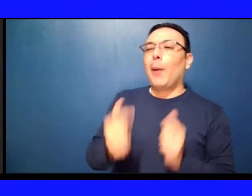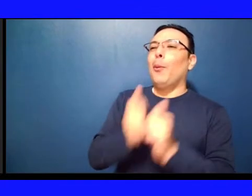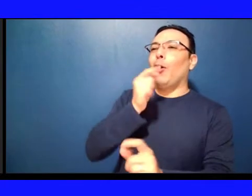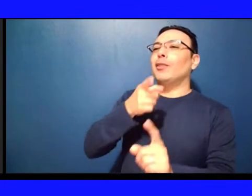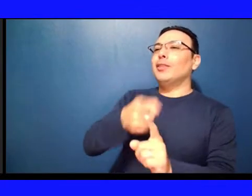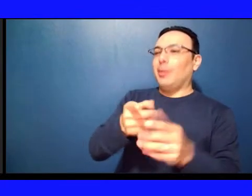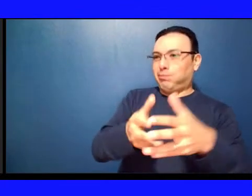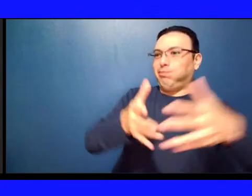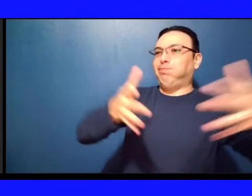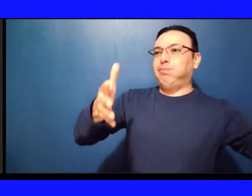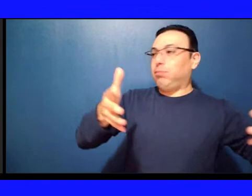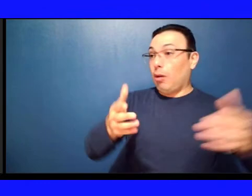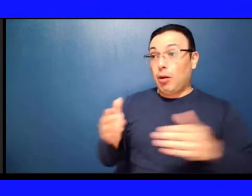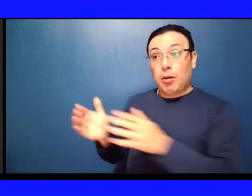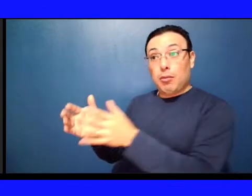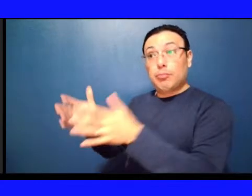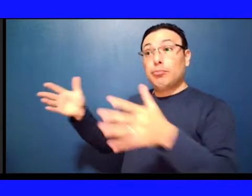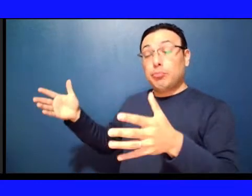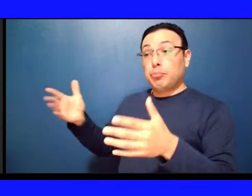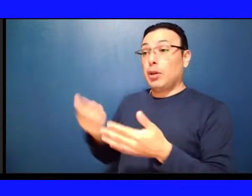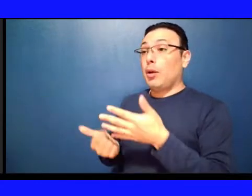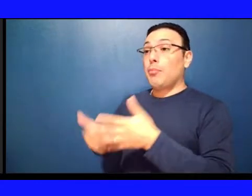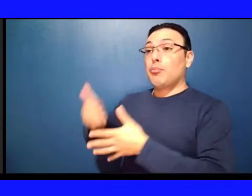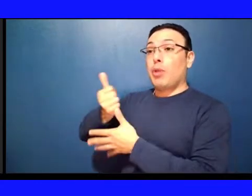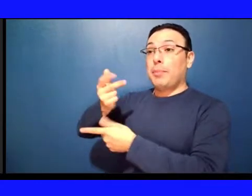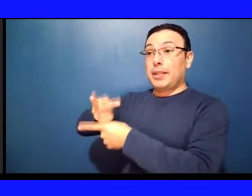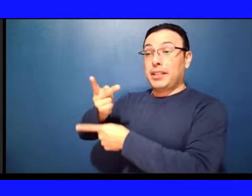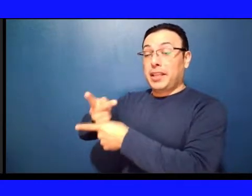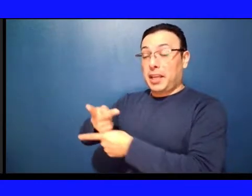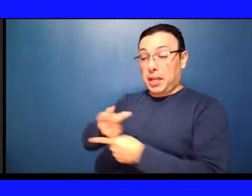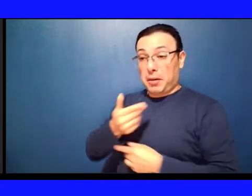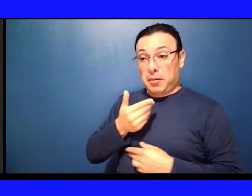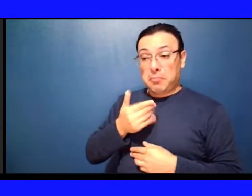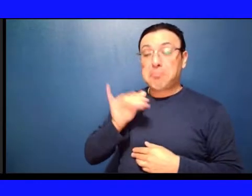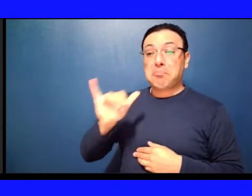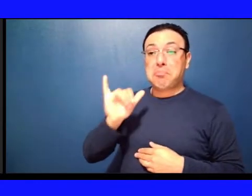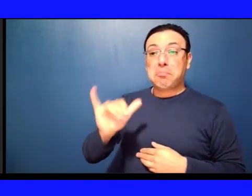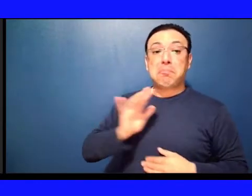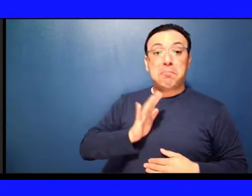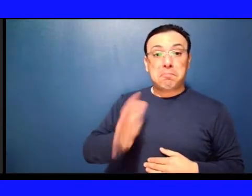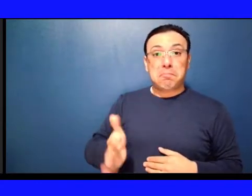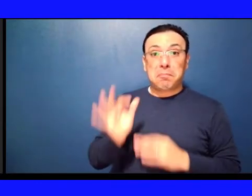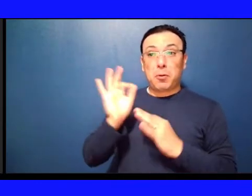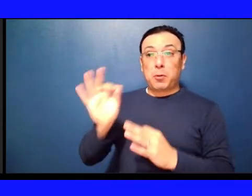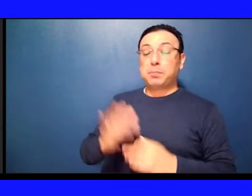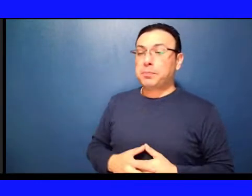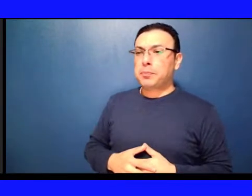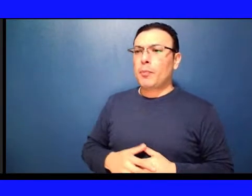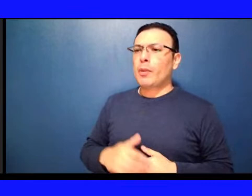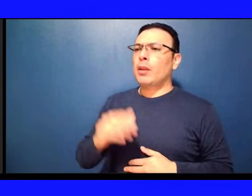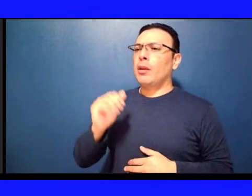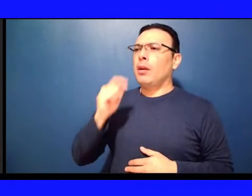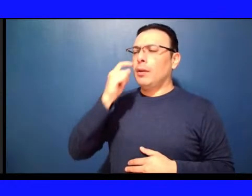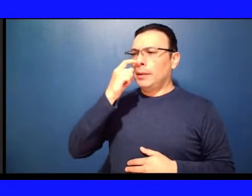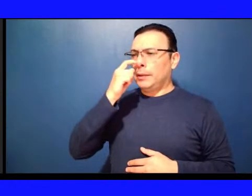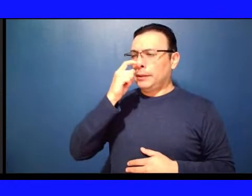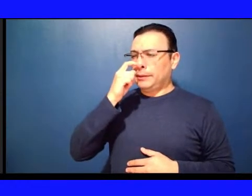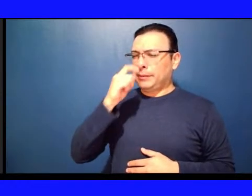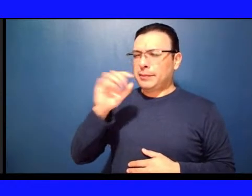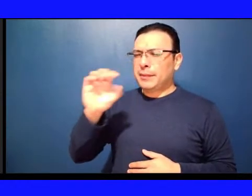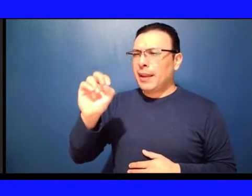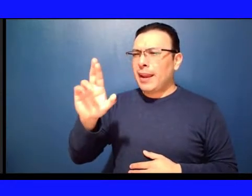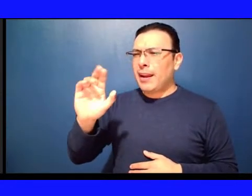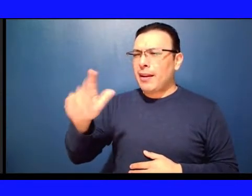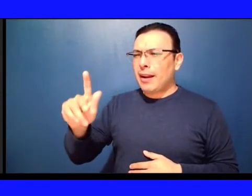your understanding as well? I think it might be higher. Honestly, they're just make it so standard. But